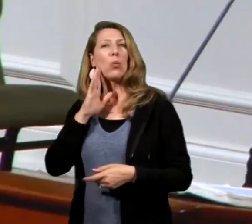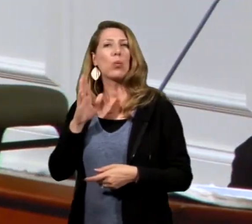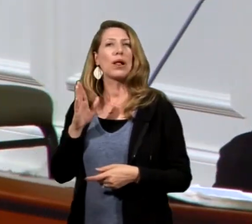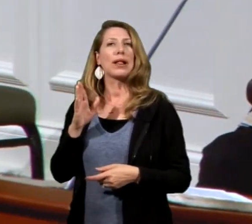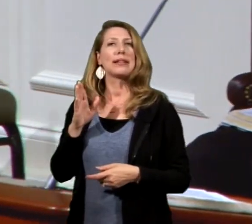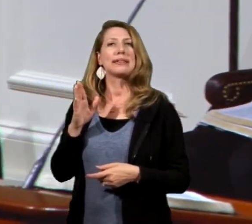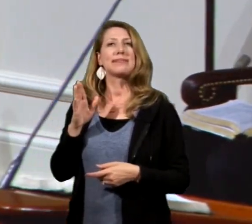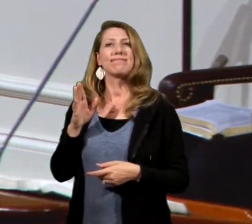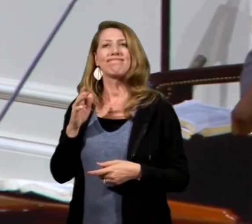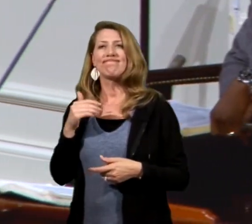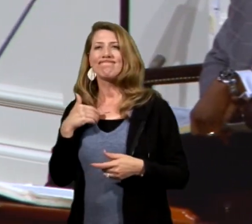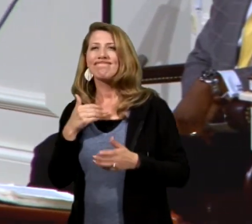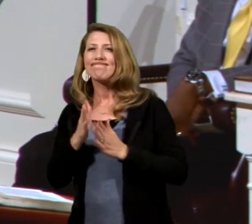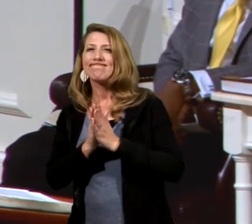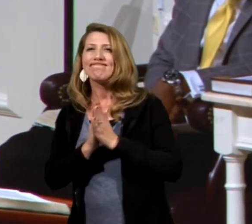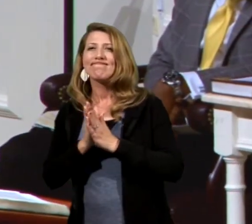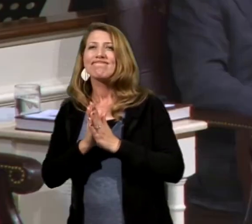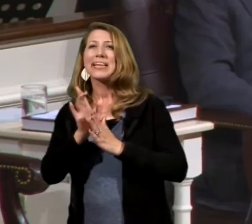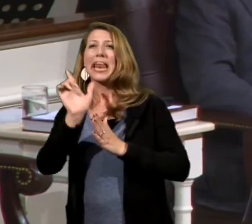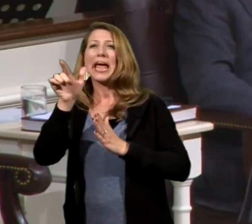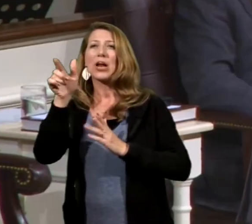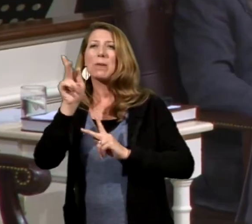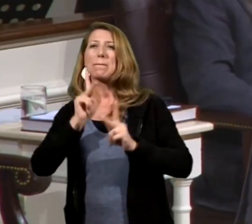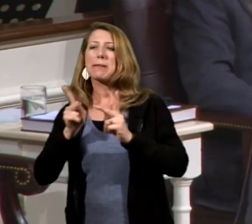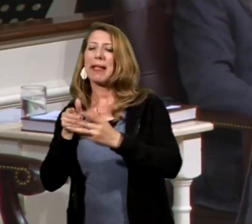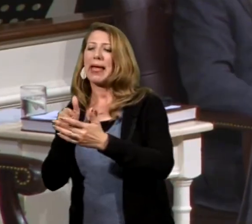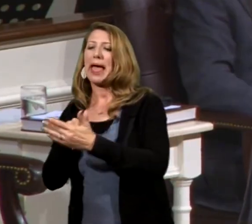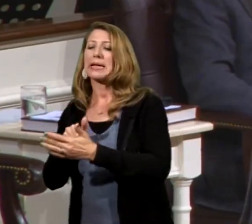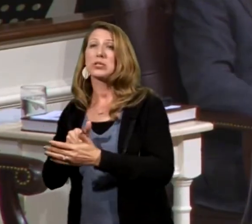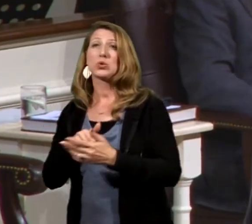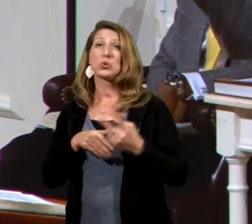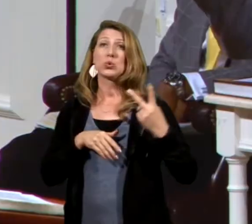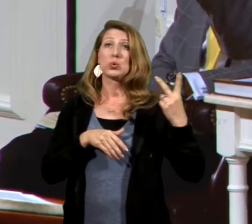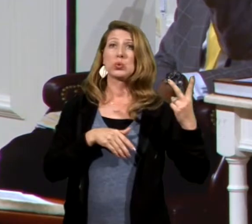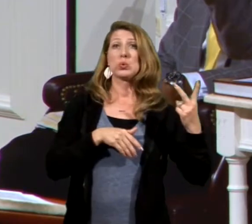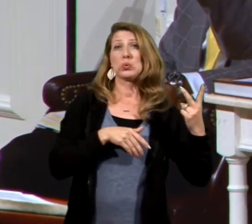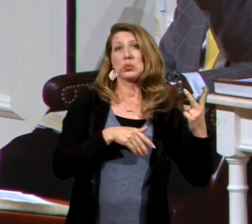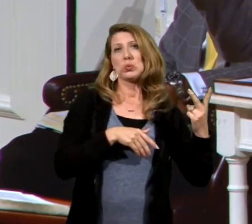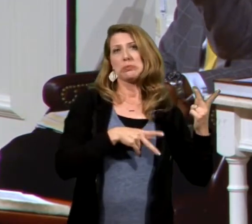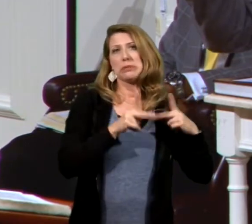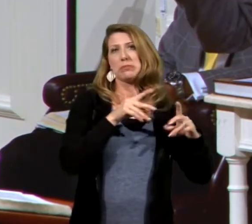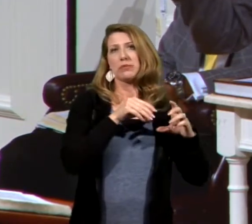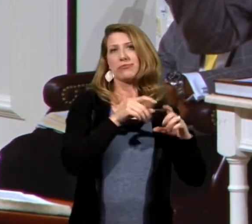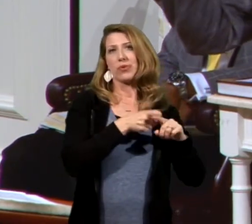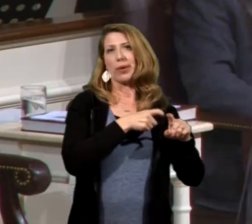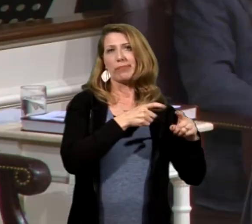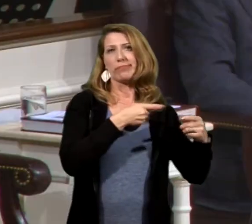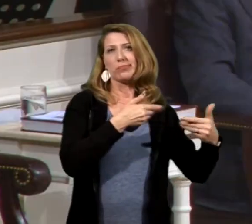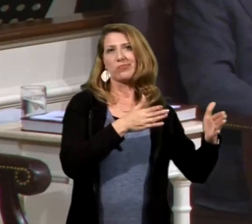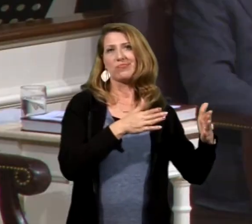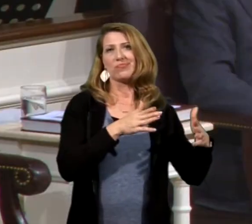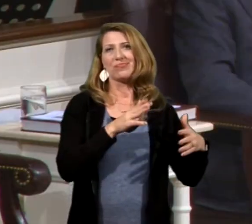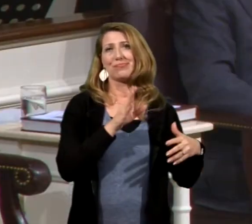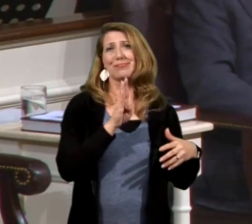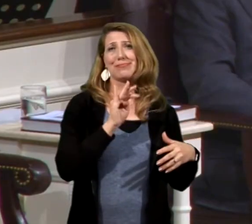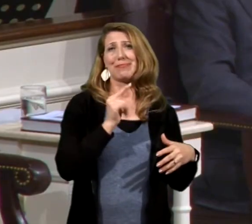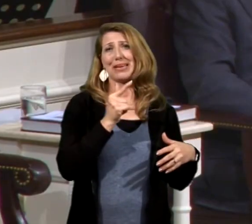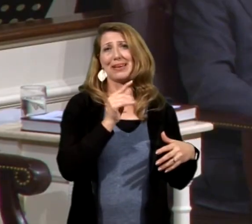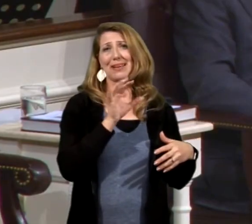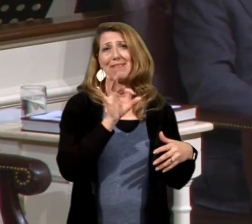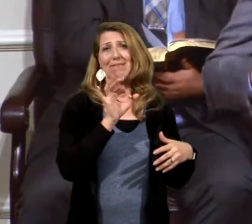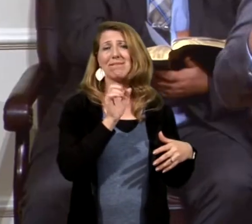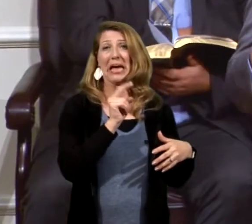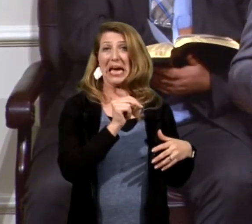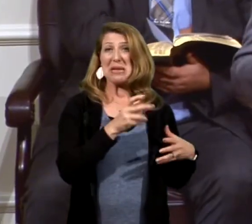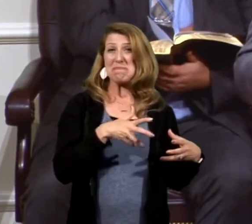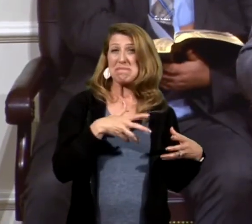there's going to be a plot against him because two of his chamberlains, Big Than, I like that name, Big Than and Teresh, they get mad,